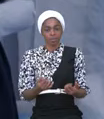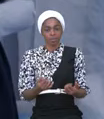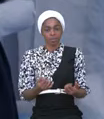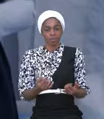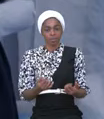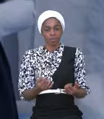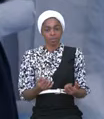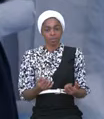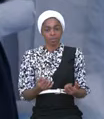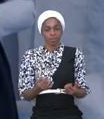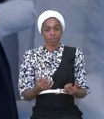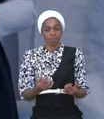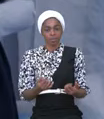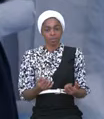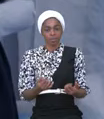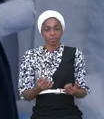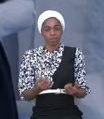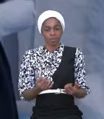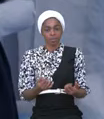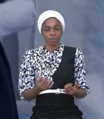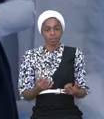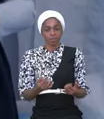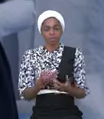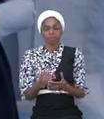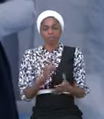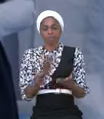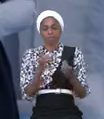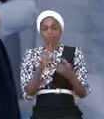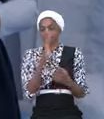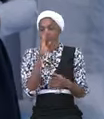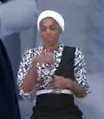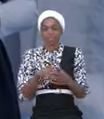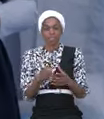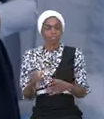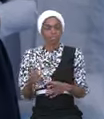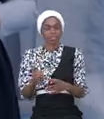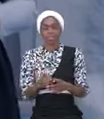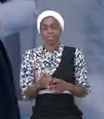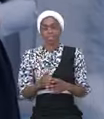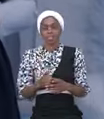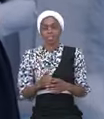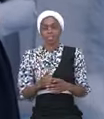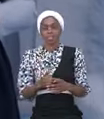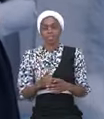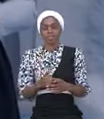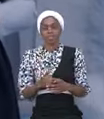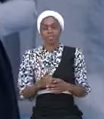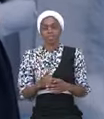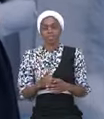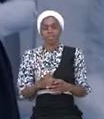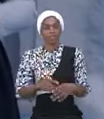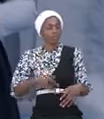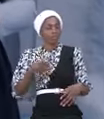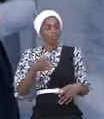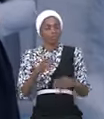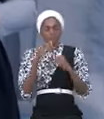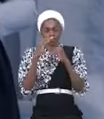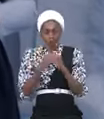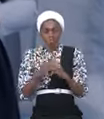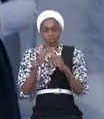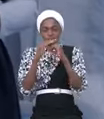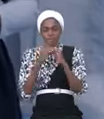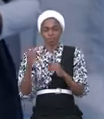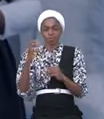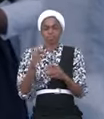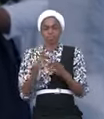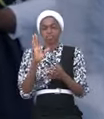right now. We want to be in the mood of worship. I want you to release yourself to the worship, to worship God in your spirit. And God will do wonders